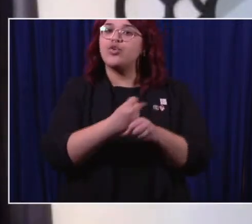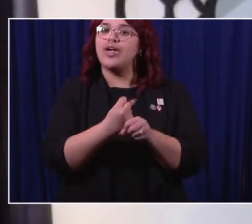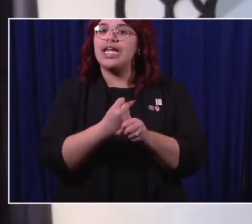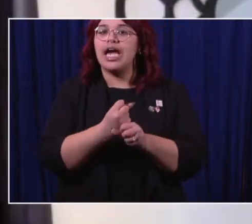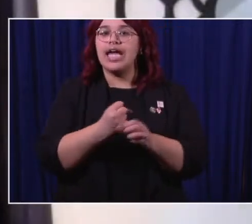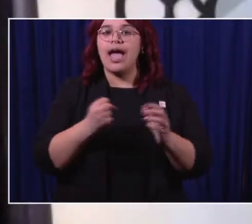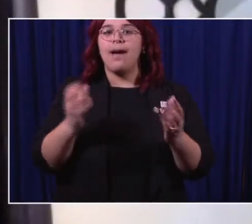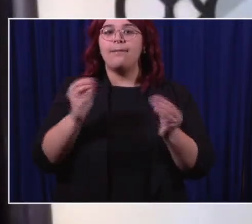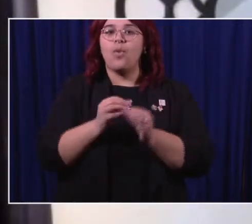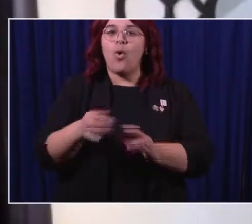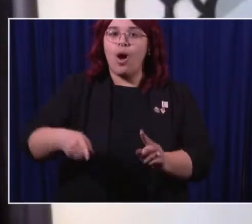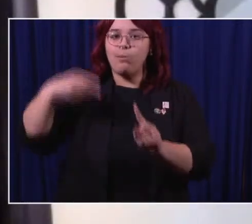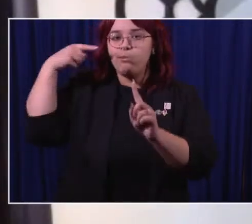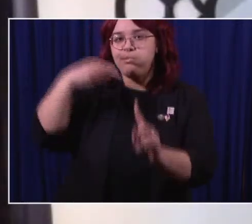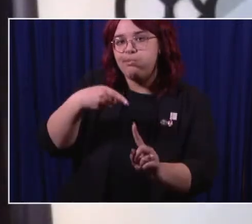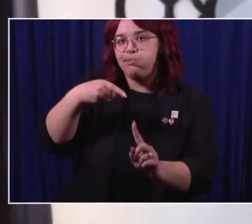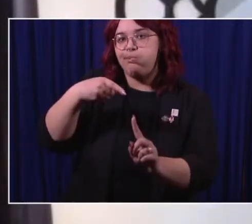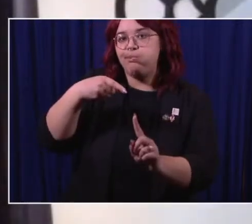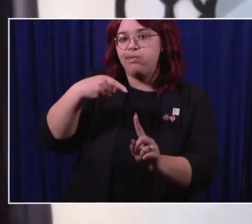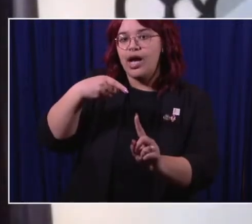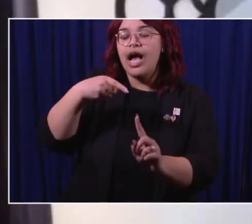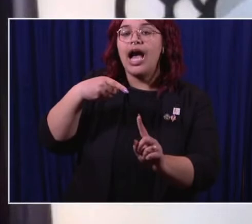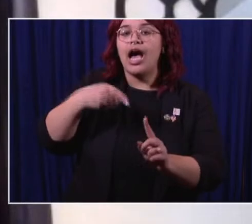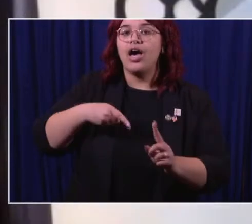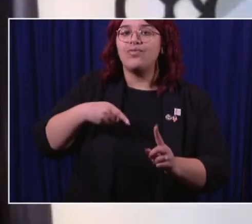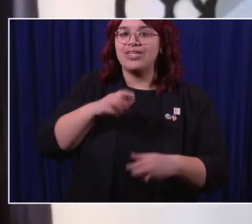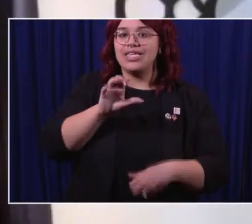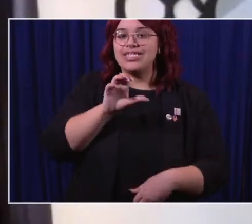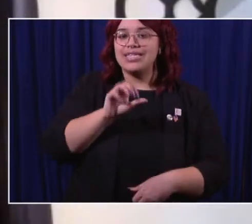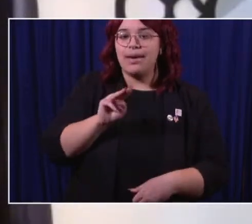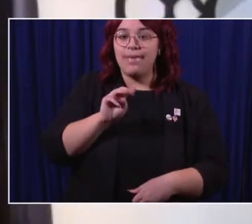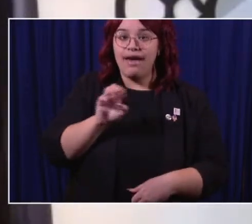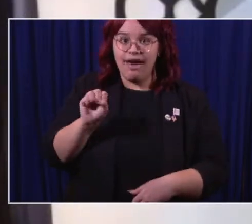view of only Ohio facilities, and you can view this at